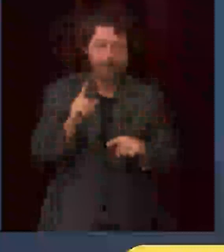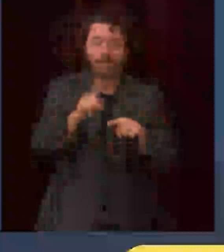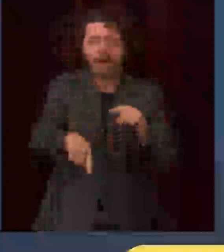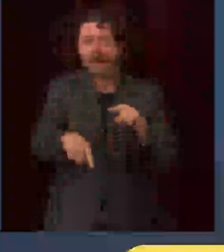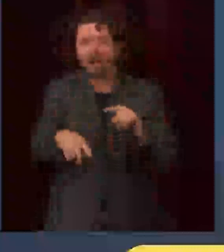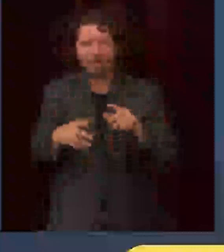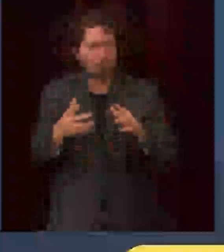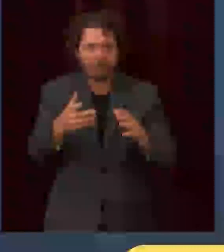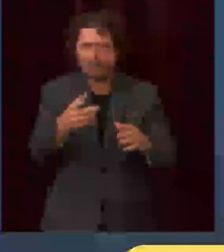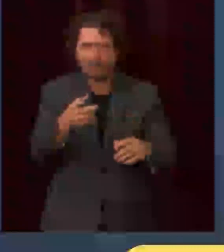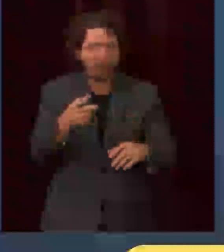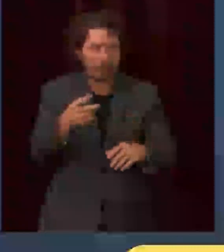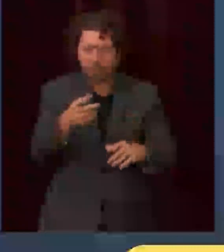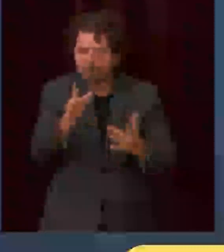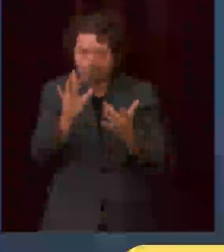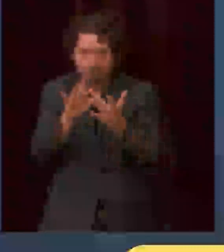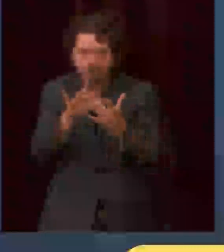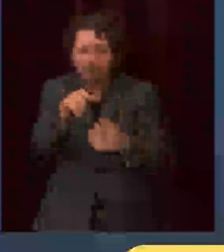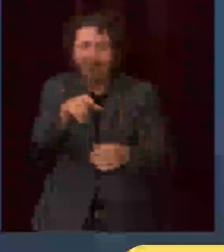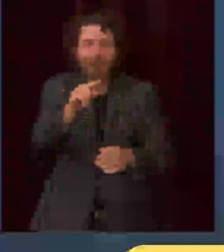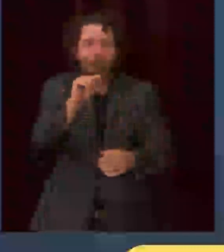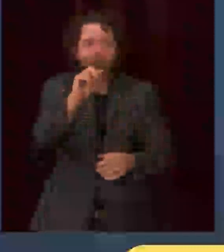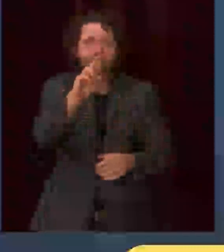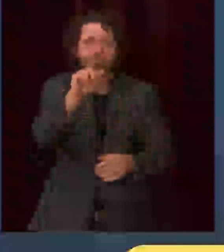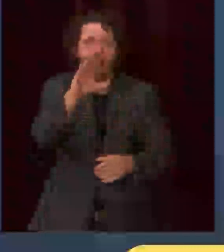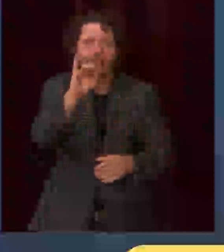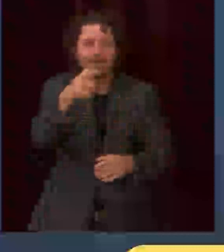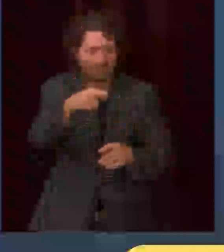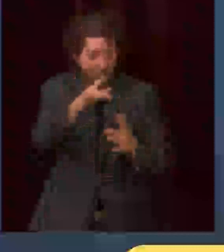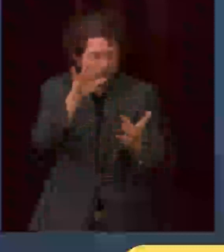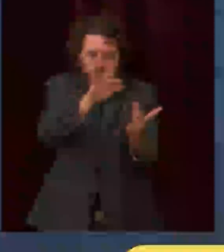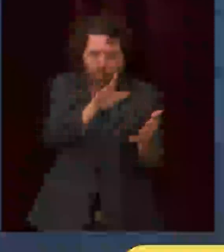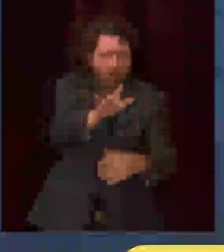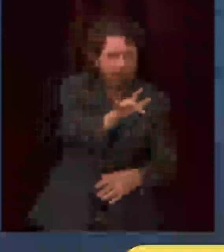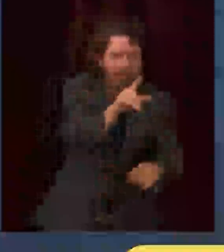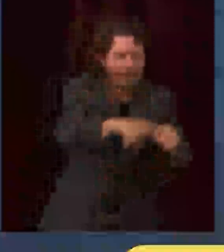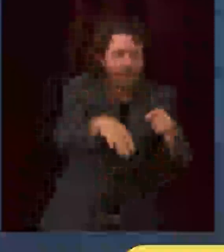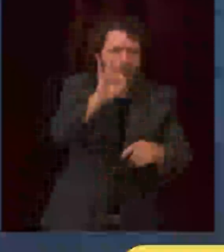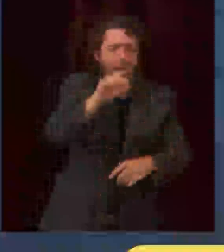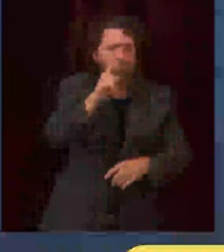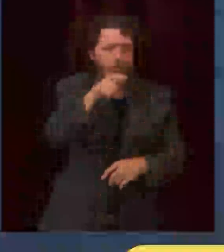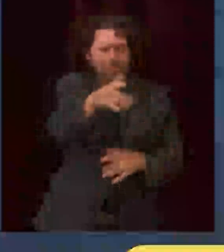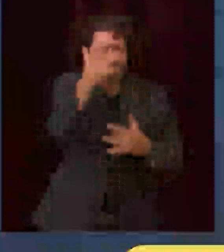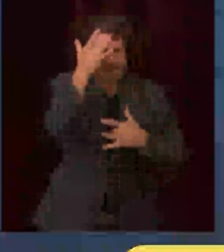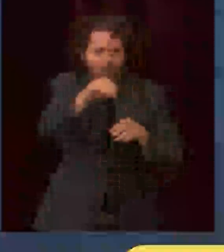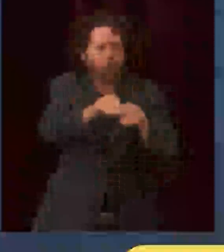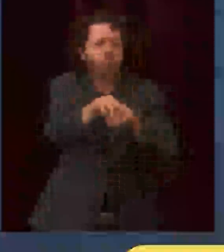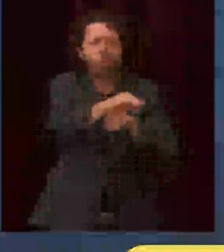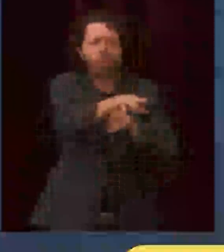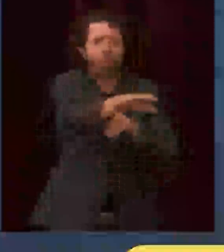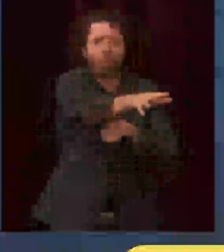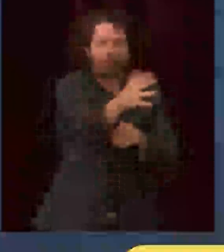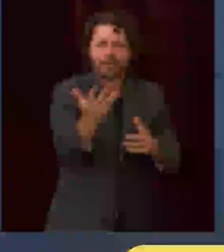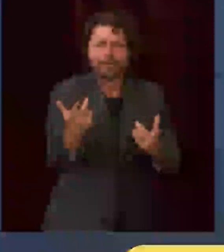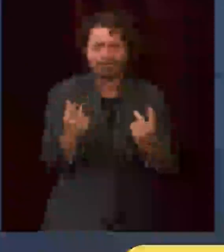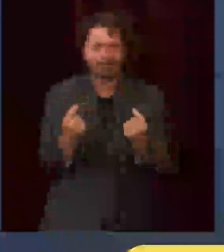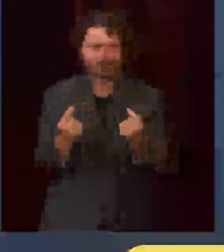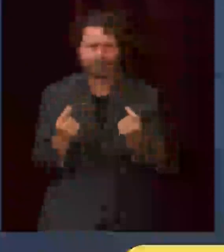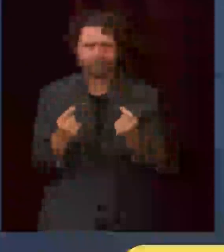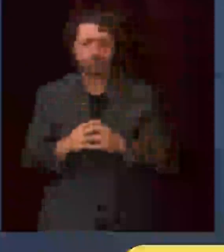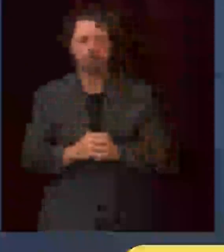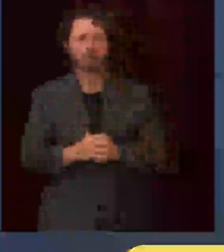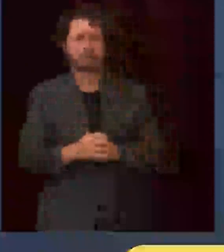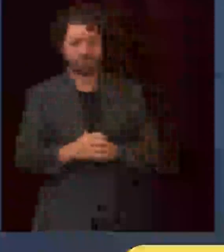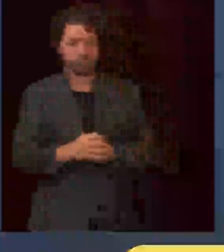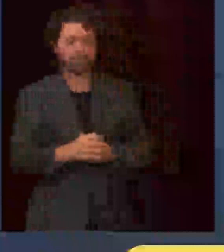departments. And frankly, as they get these approvals, they're also those approvals sort of are